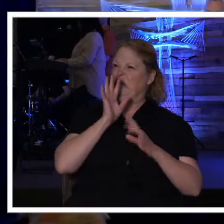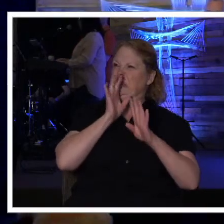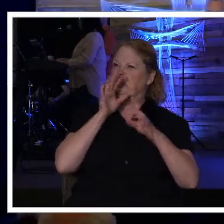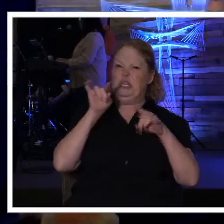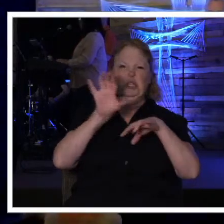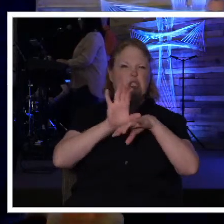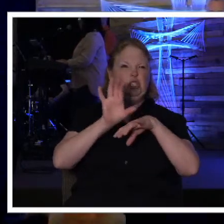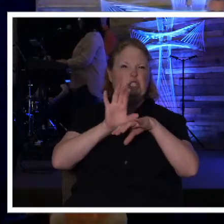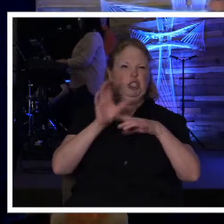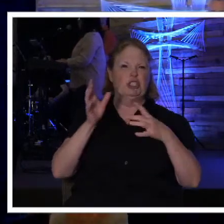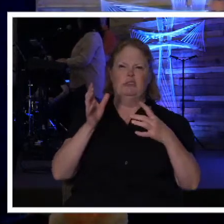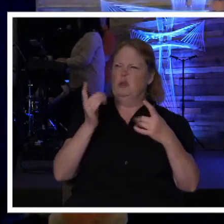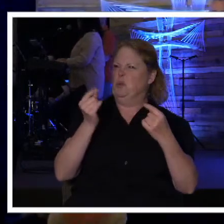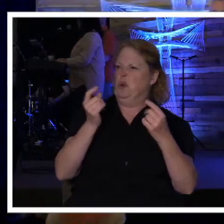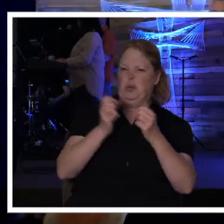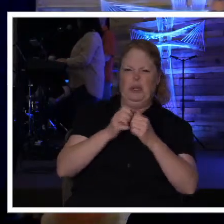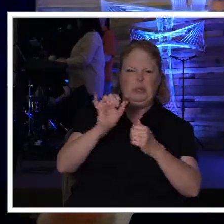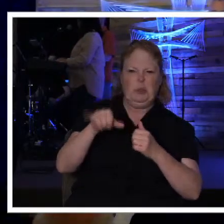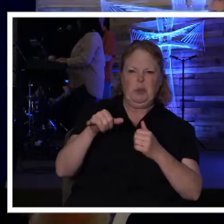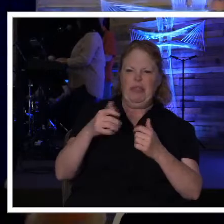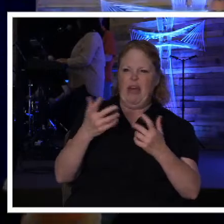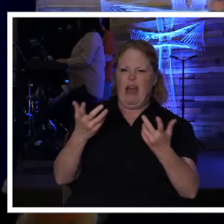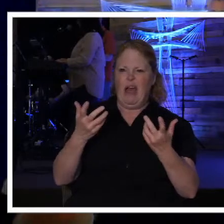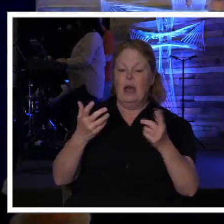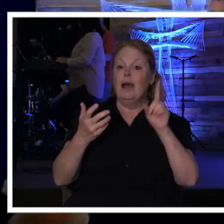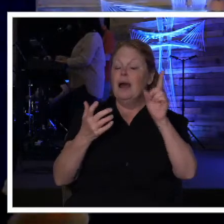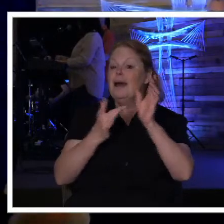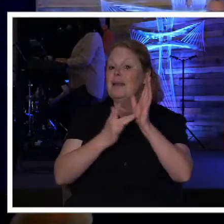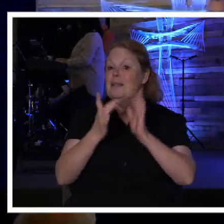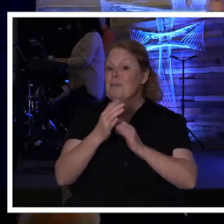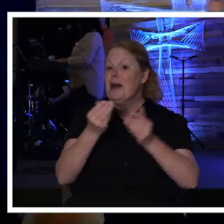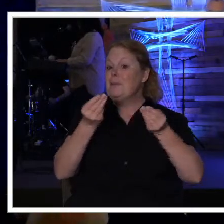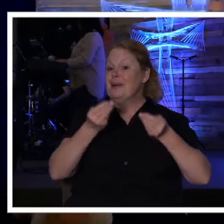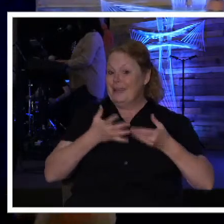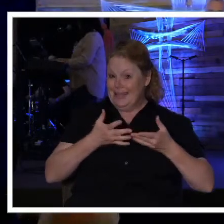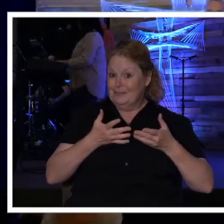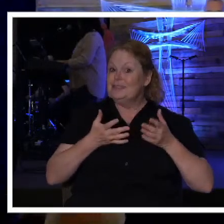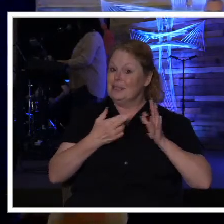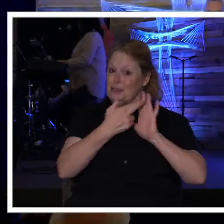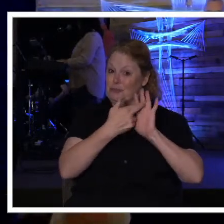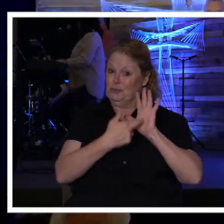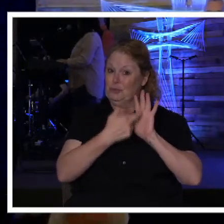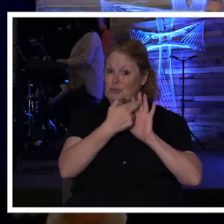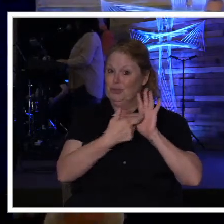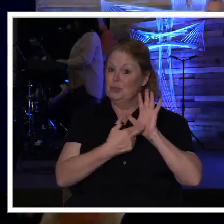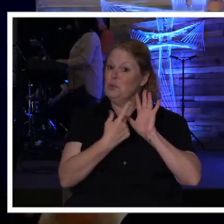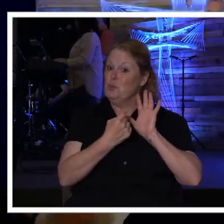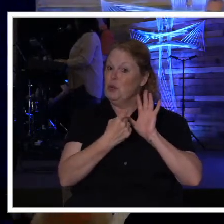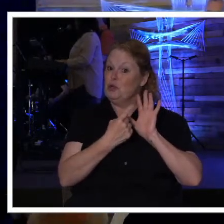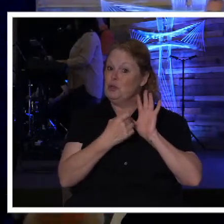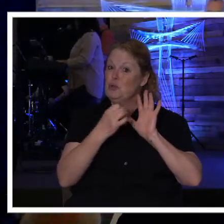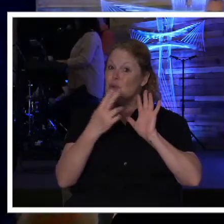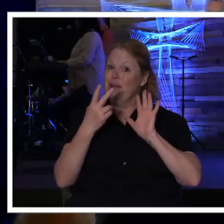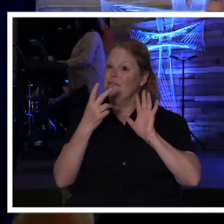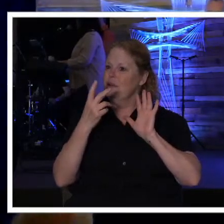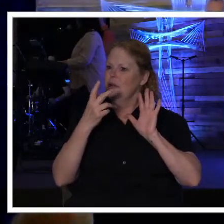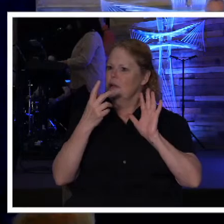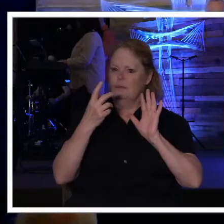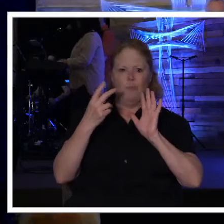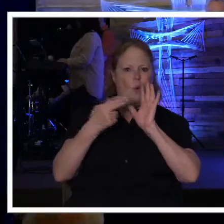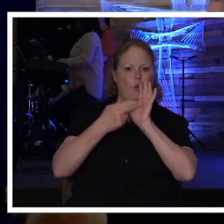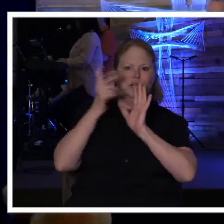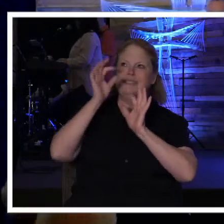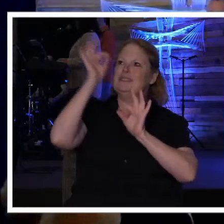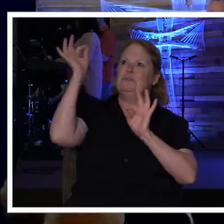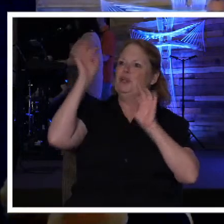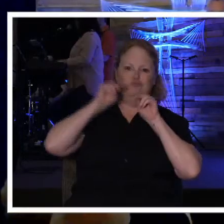how am I supposed to handle that? We recognize that the Scripture gives us guidelines for the manifestations of the Spirit in a church in 1 Corinthians